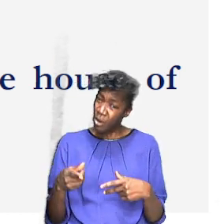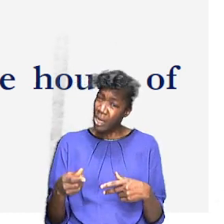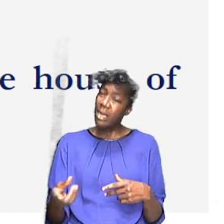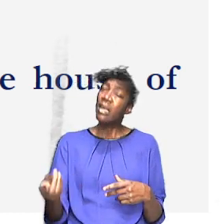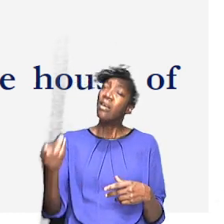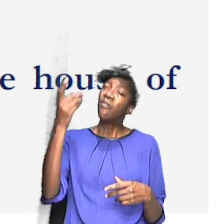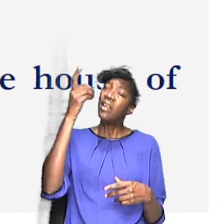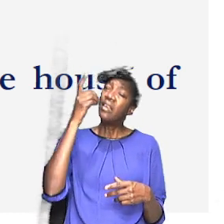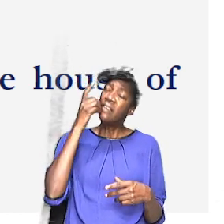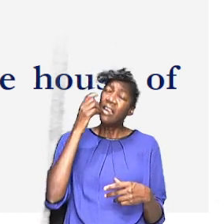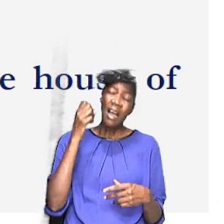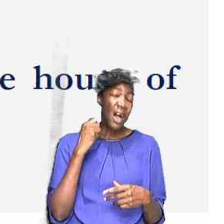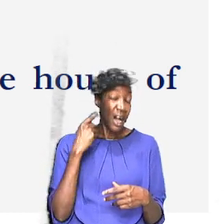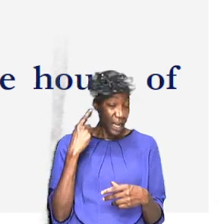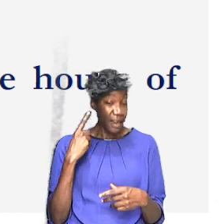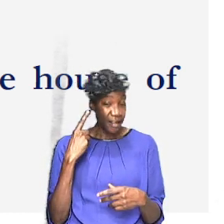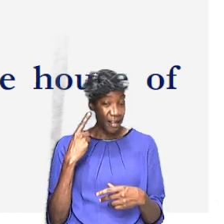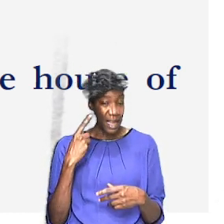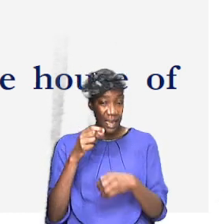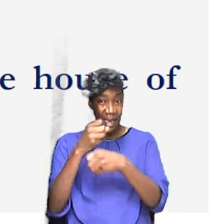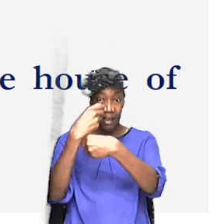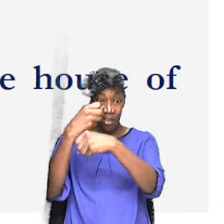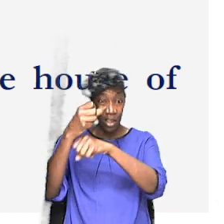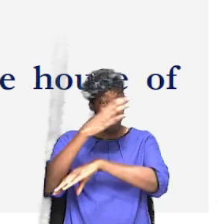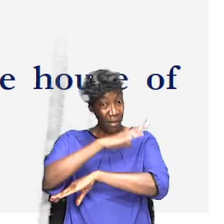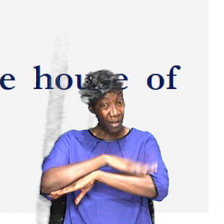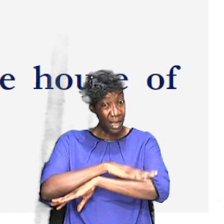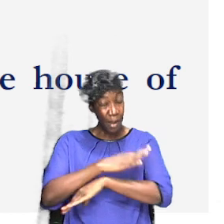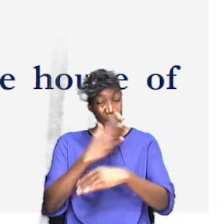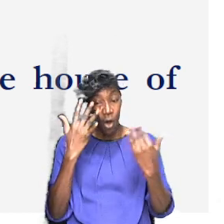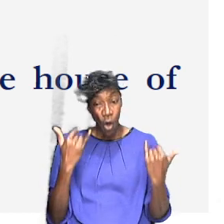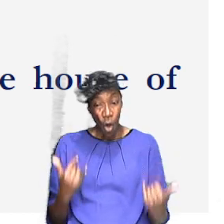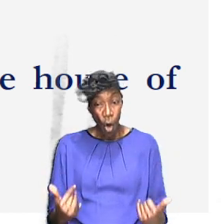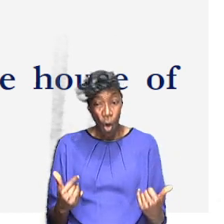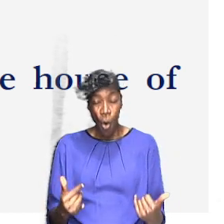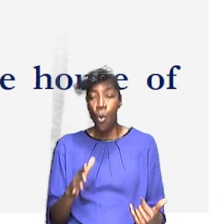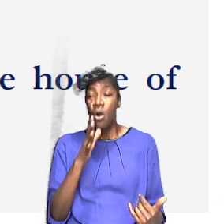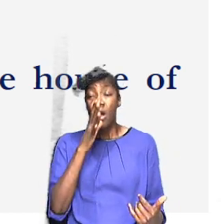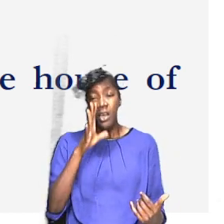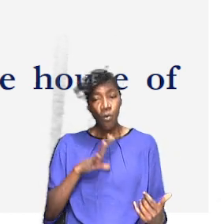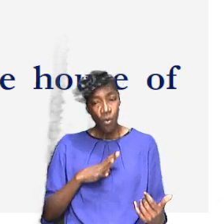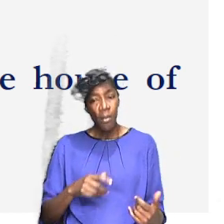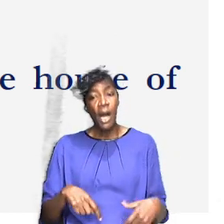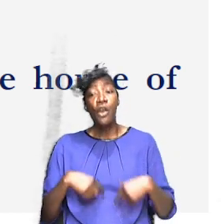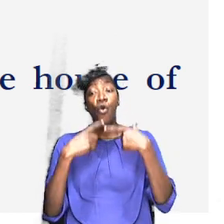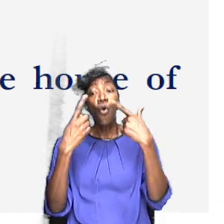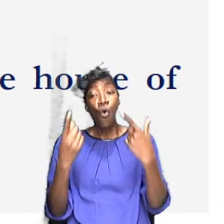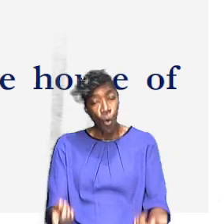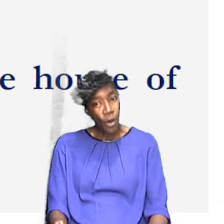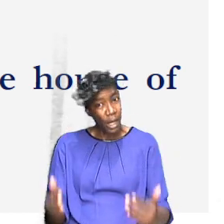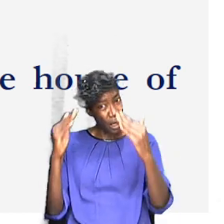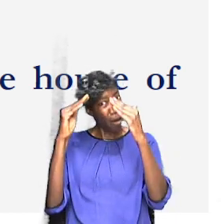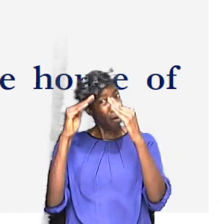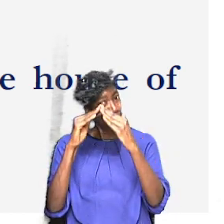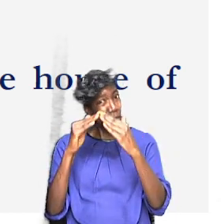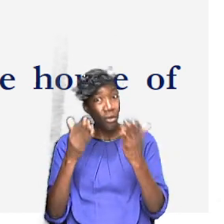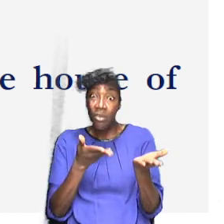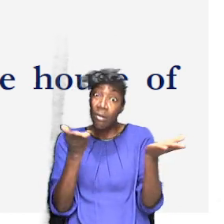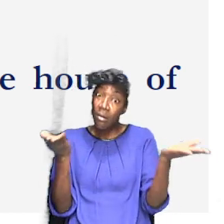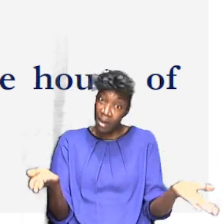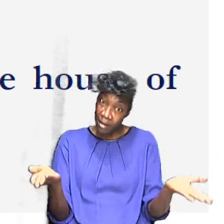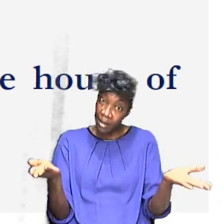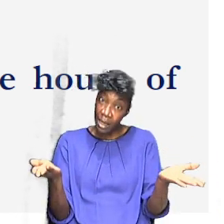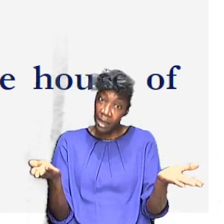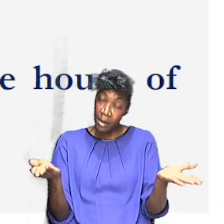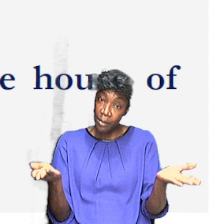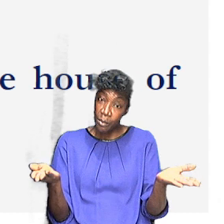understanding the setup of the table, how did this woman get inside this person's house? As I said before, in